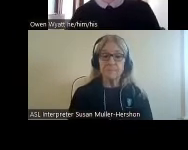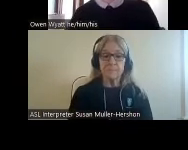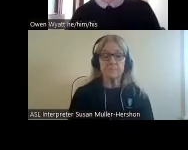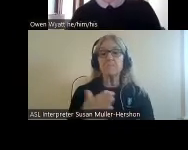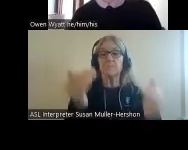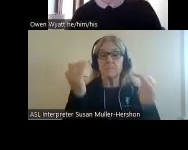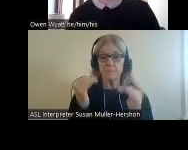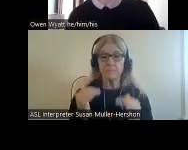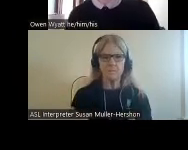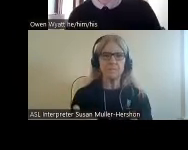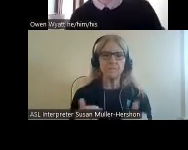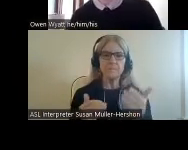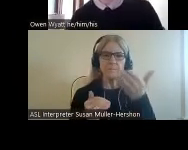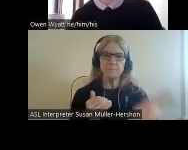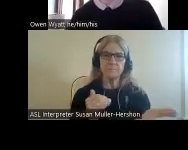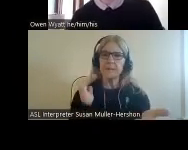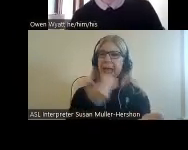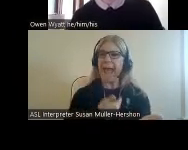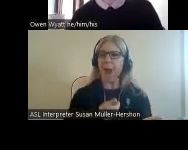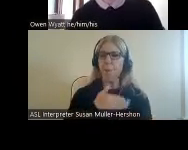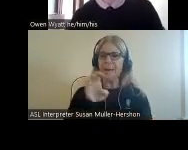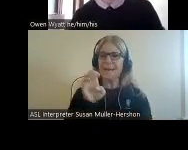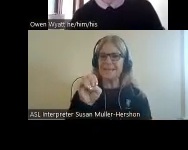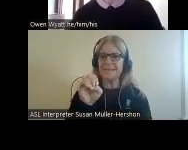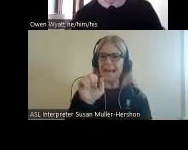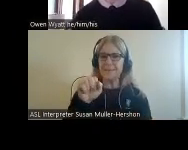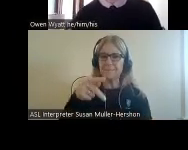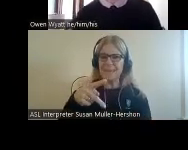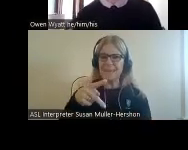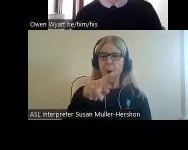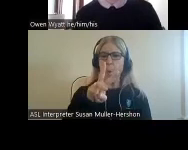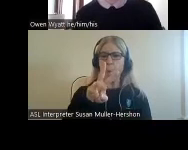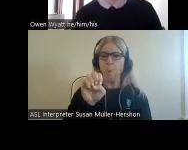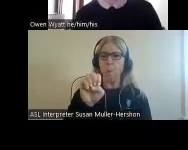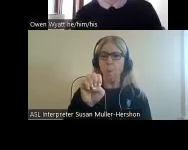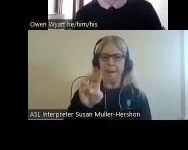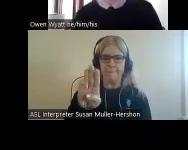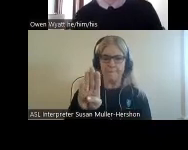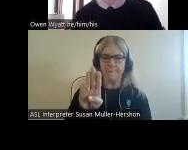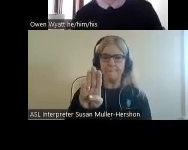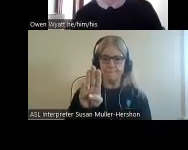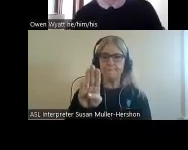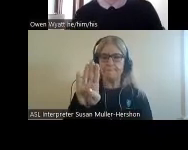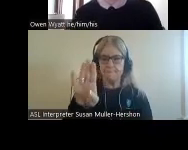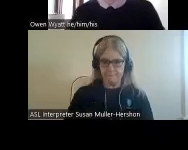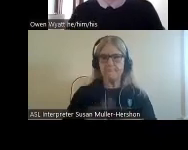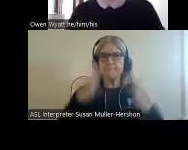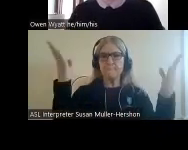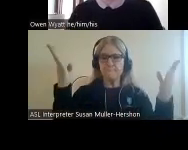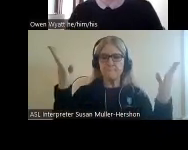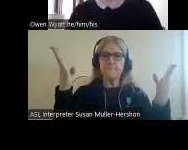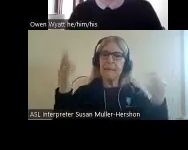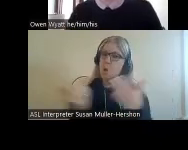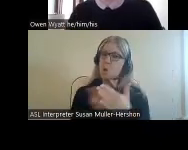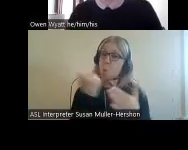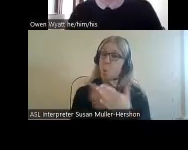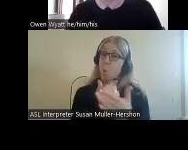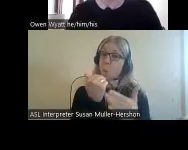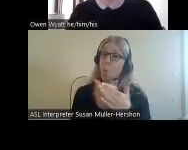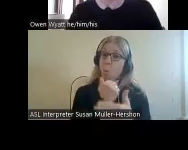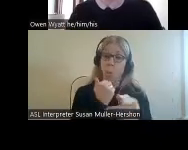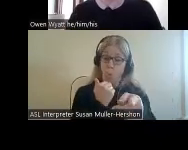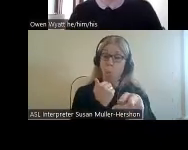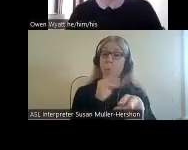slide. So this is our EAP website. This is the main page. This is actually a new website.